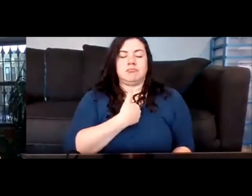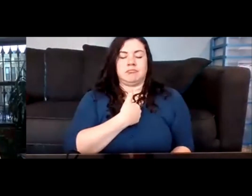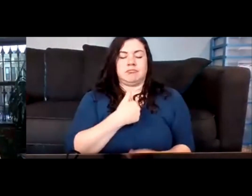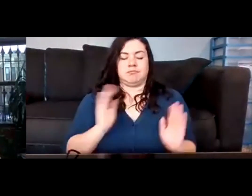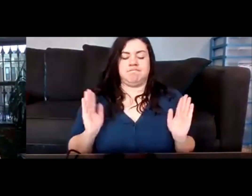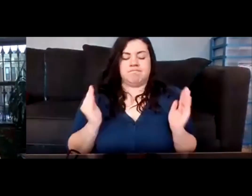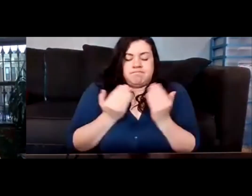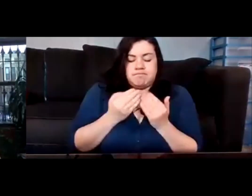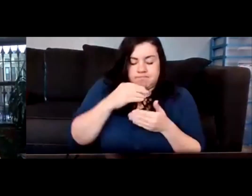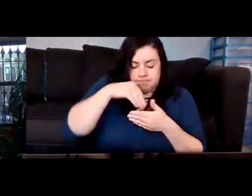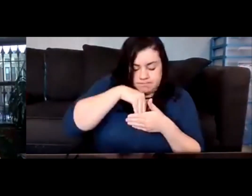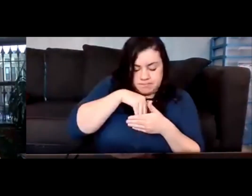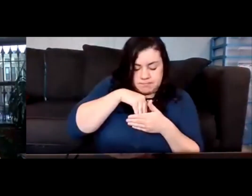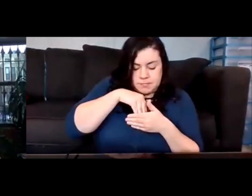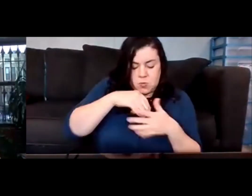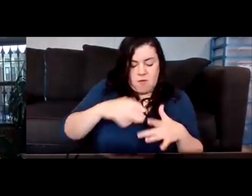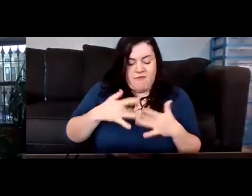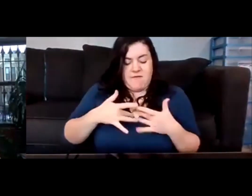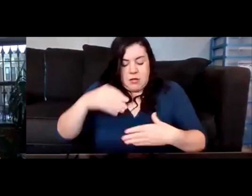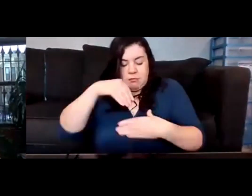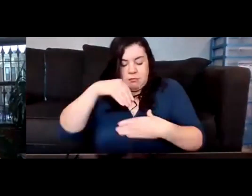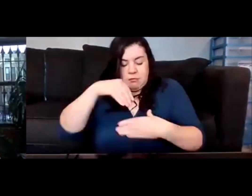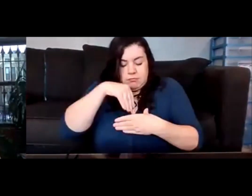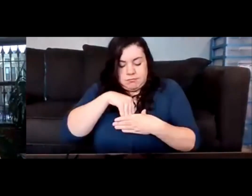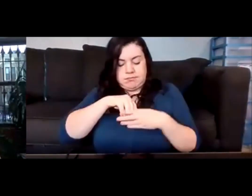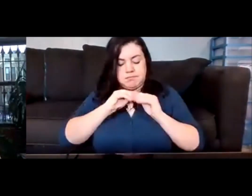And so we can feel from the inside out.